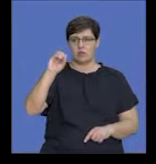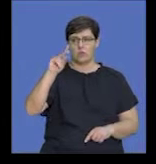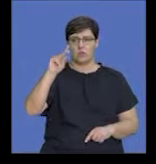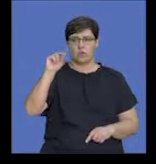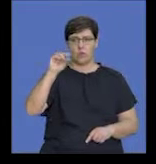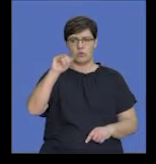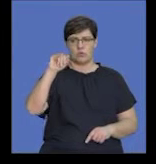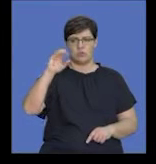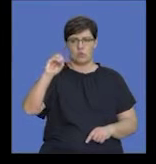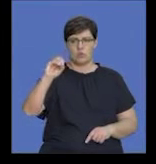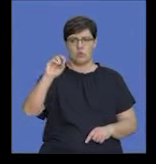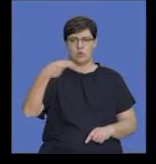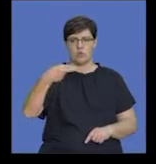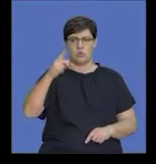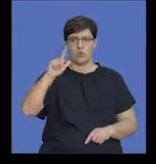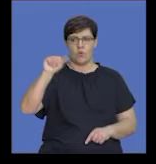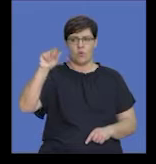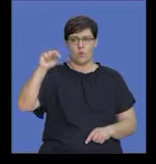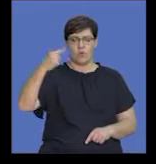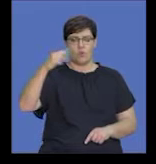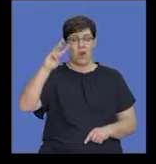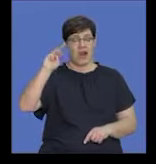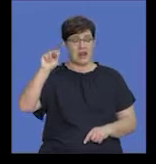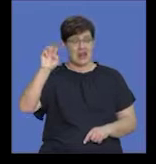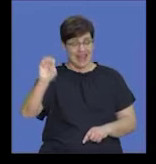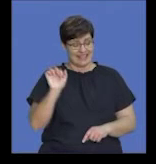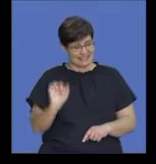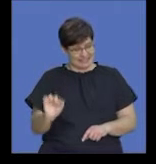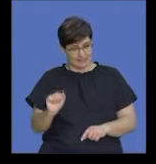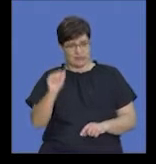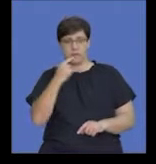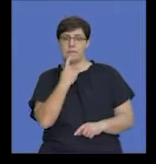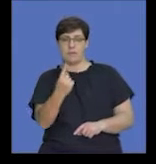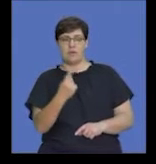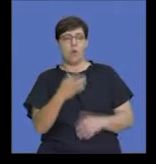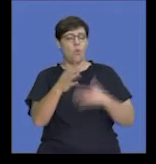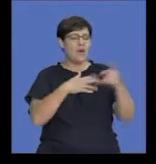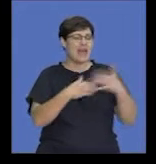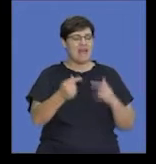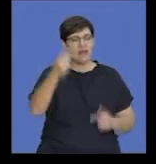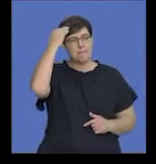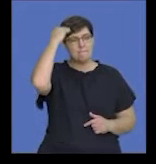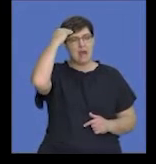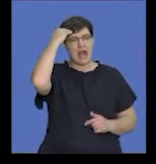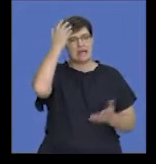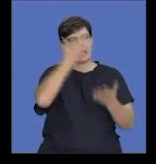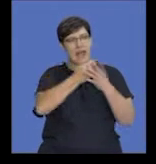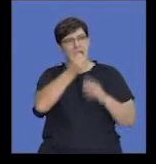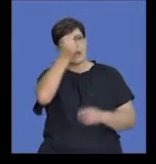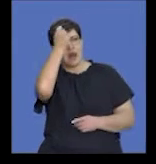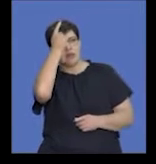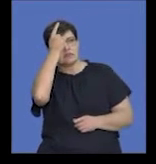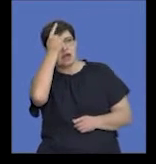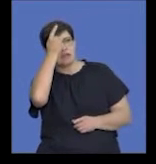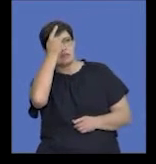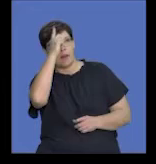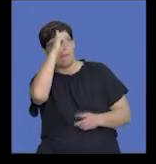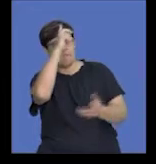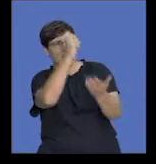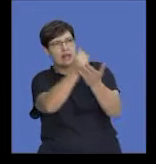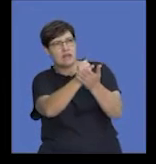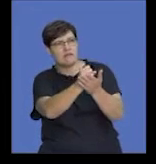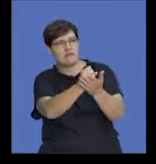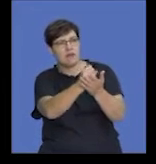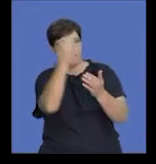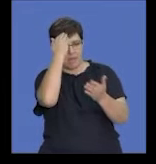the mastermind behind this quote. So again, whatever the mind can conceive and believe, the mind can achieve.